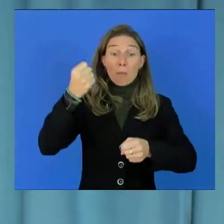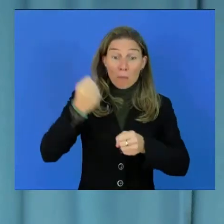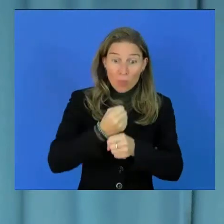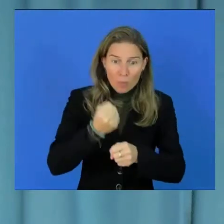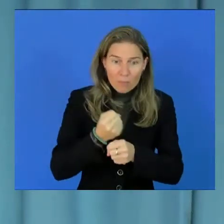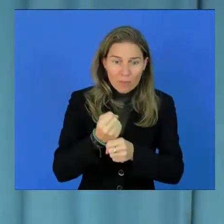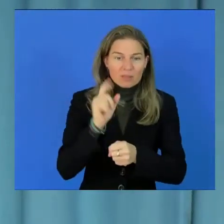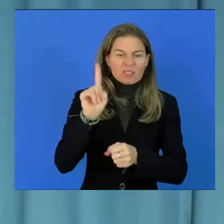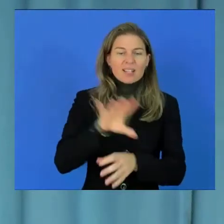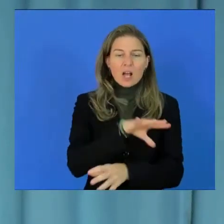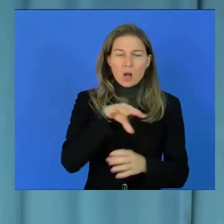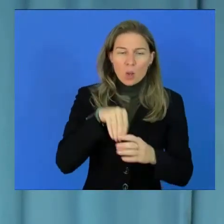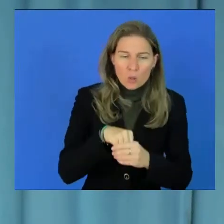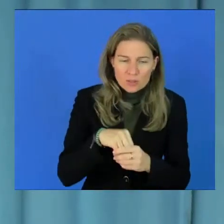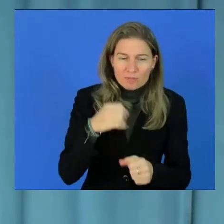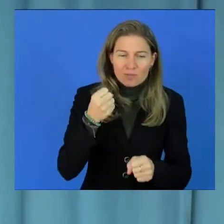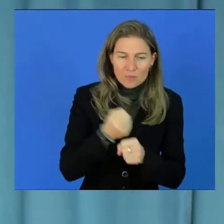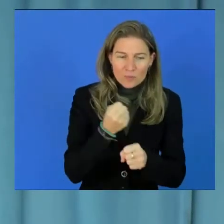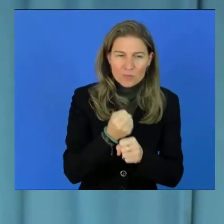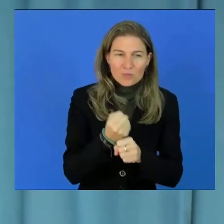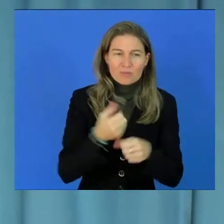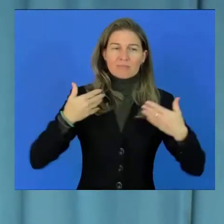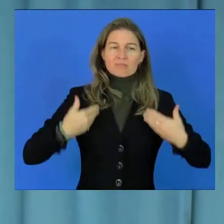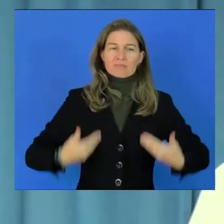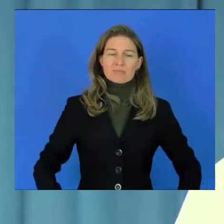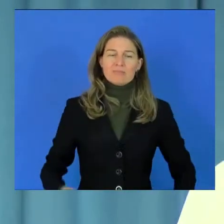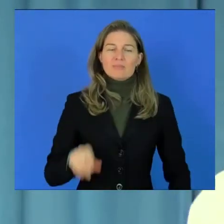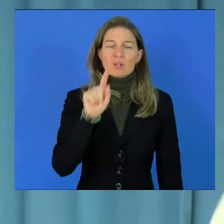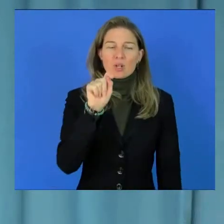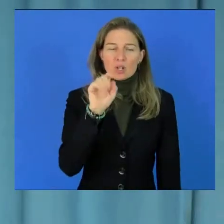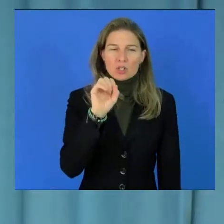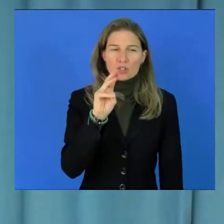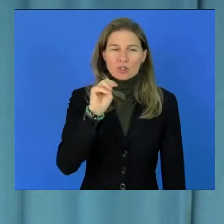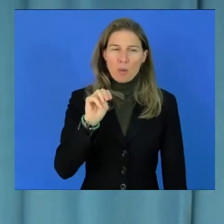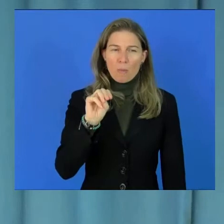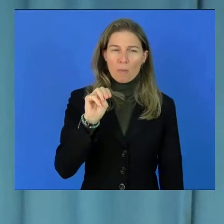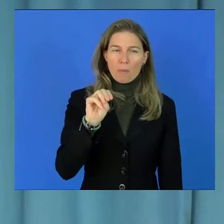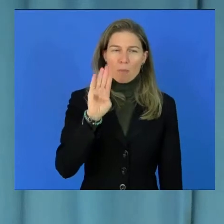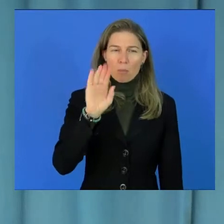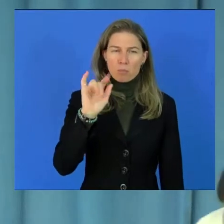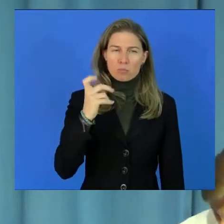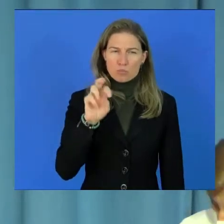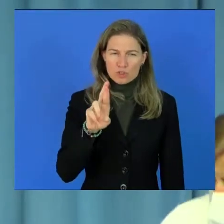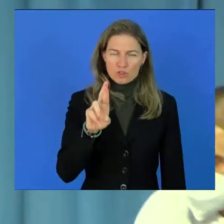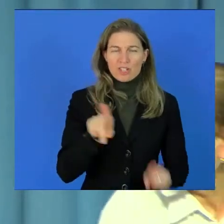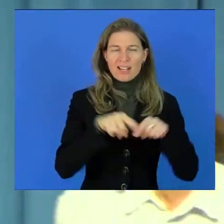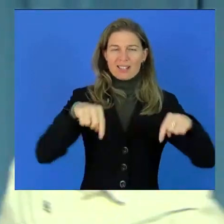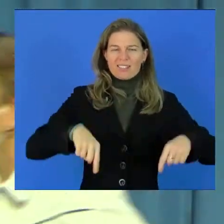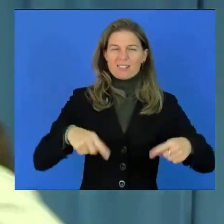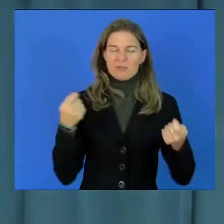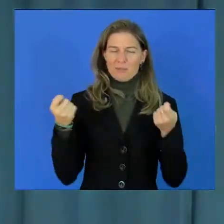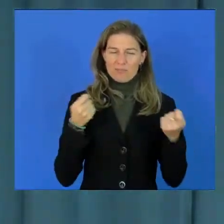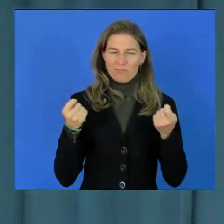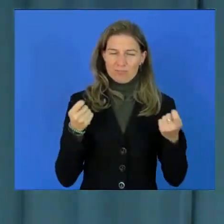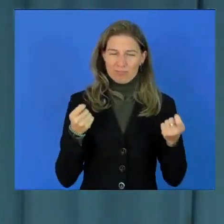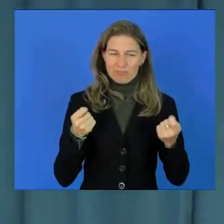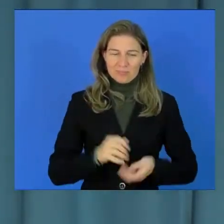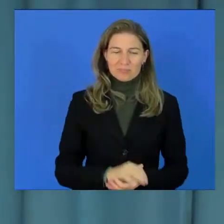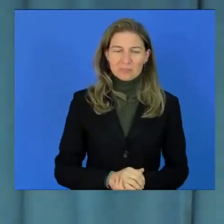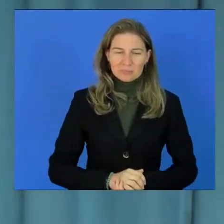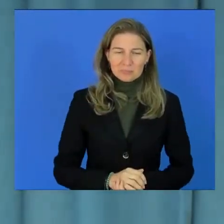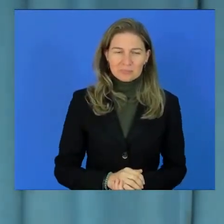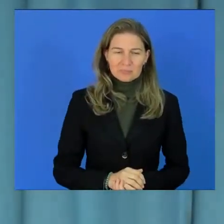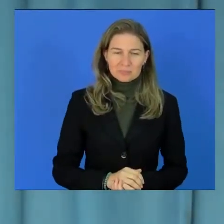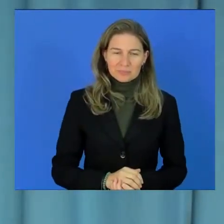Of the Zero project and your on-the-ground host here in Vienna. But all the hard work is going to be done